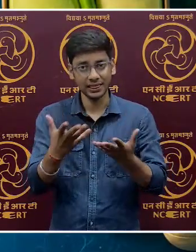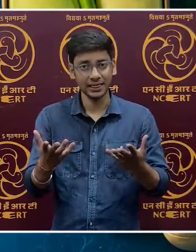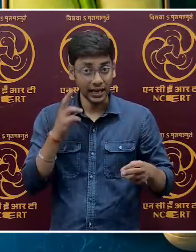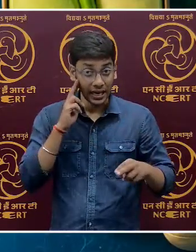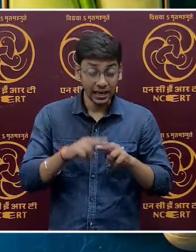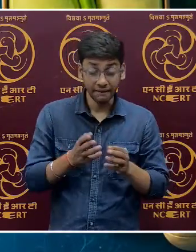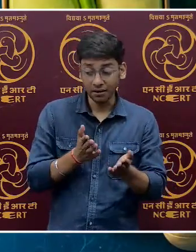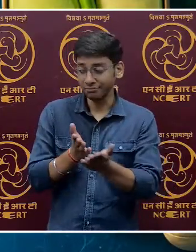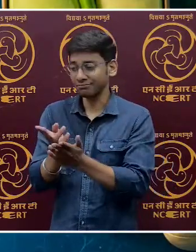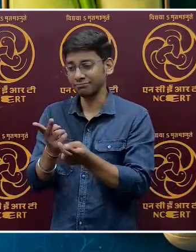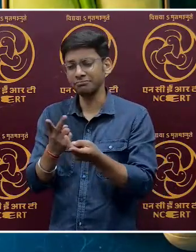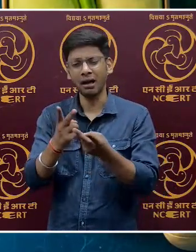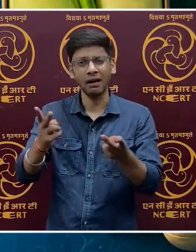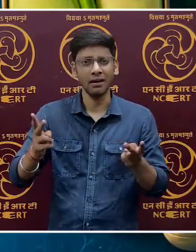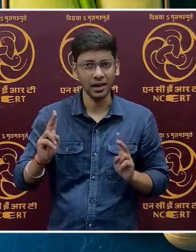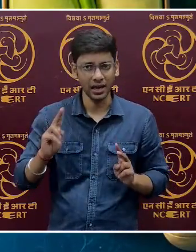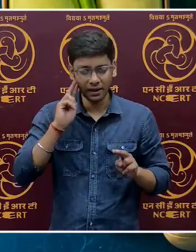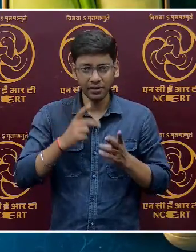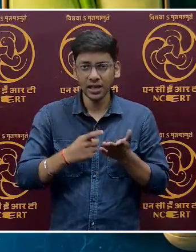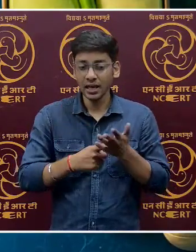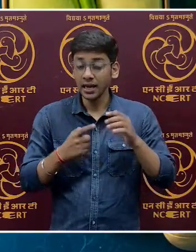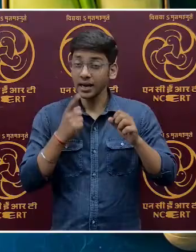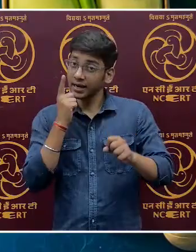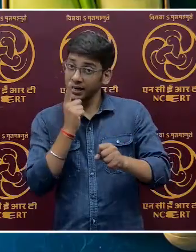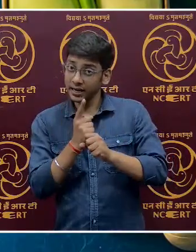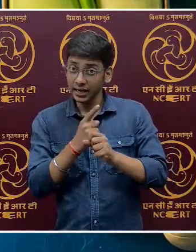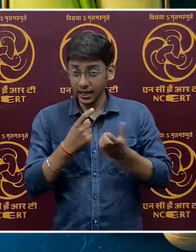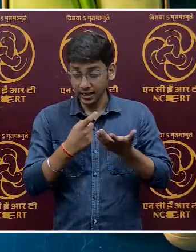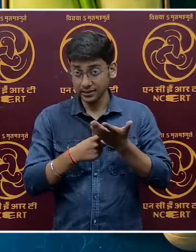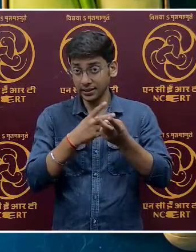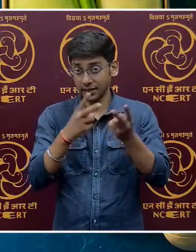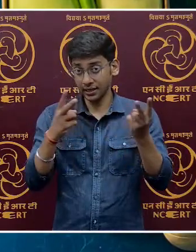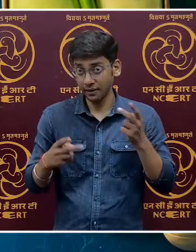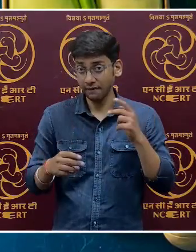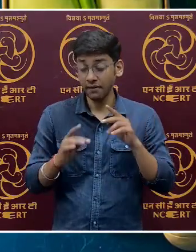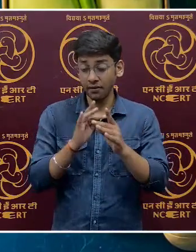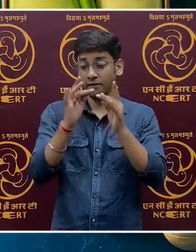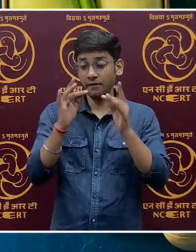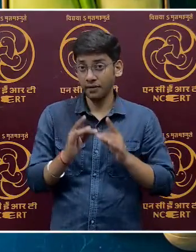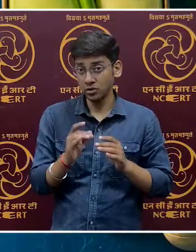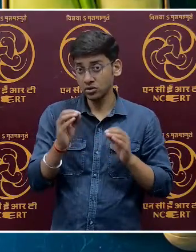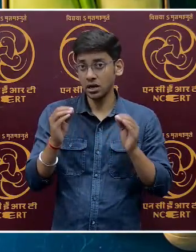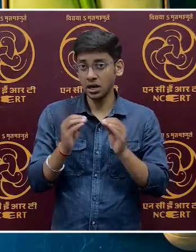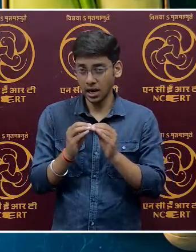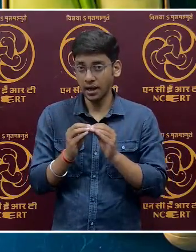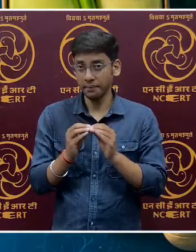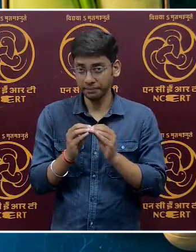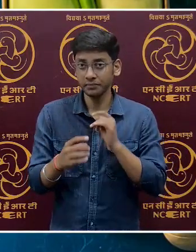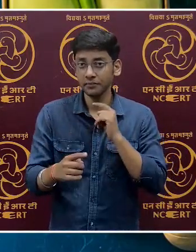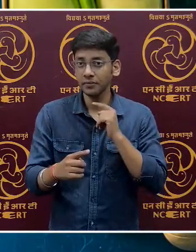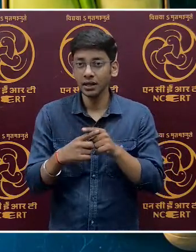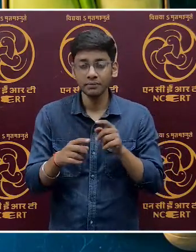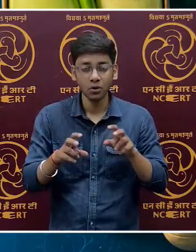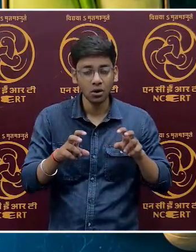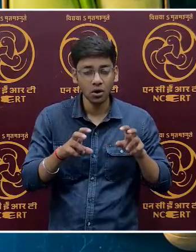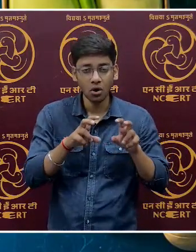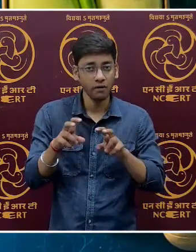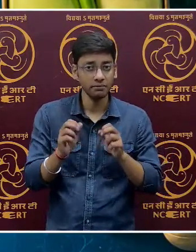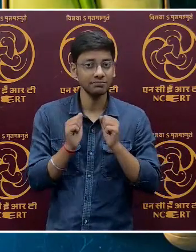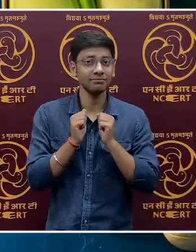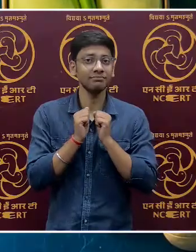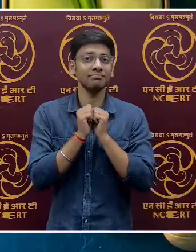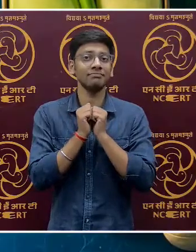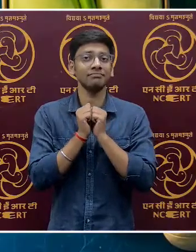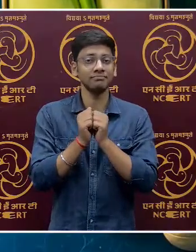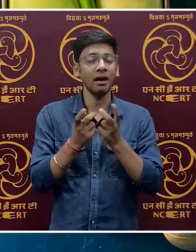to work for the teacher resource, and as today we are working for the virtual lab content, we can able to observe over here the